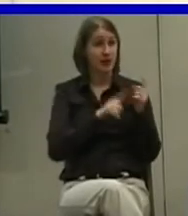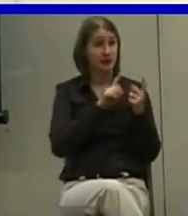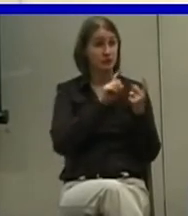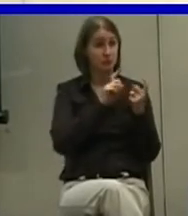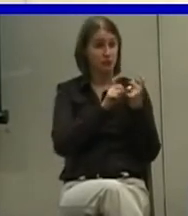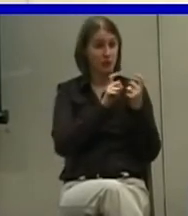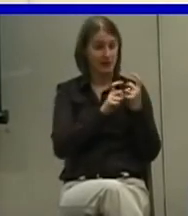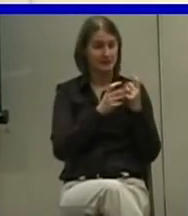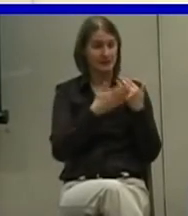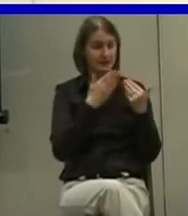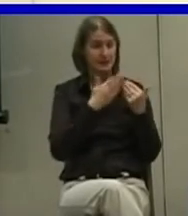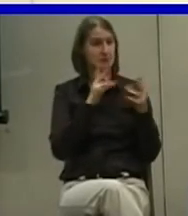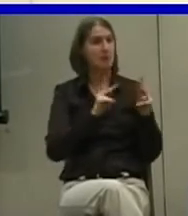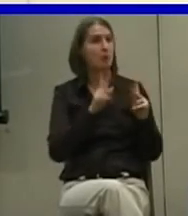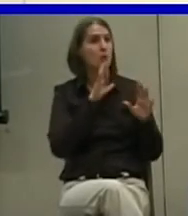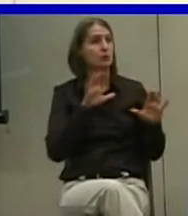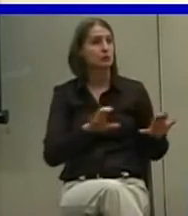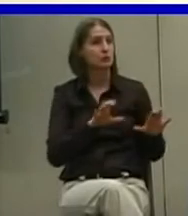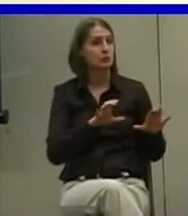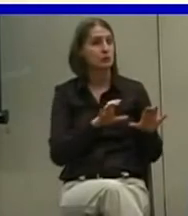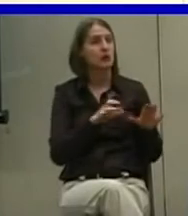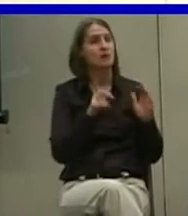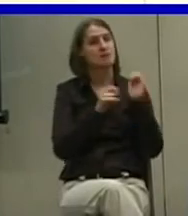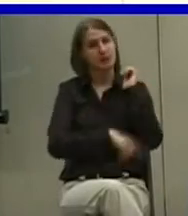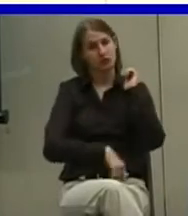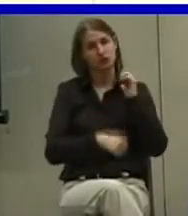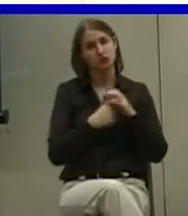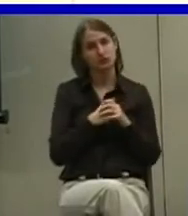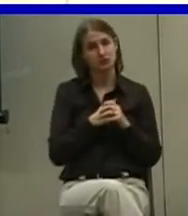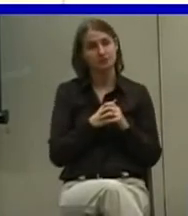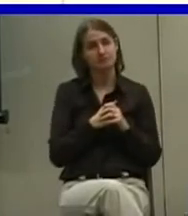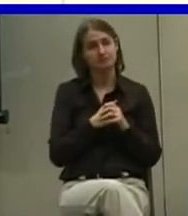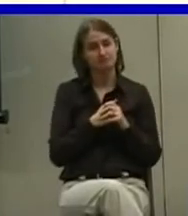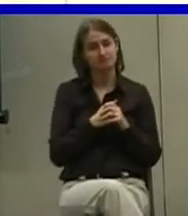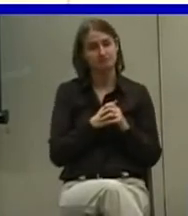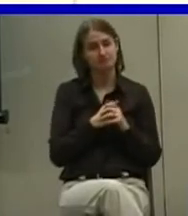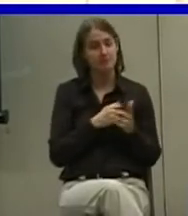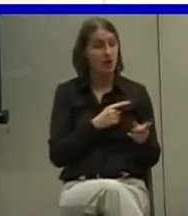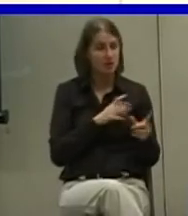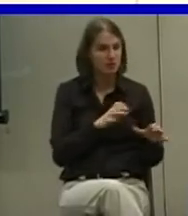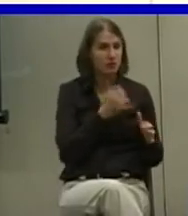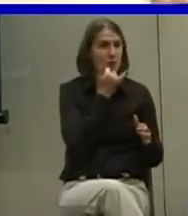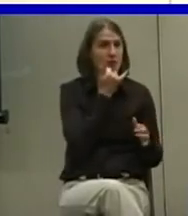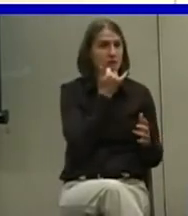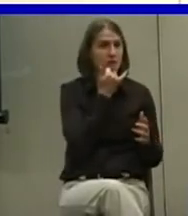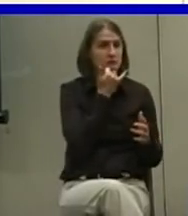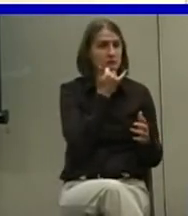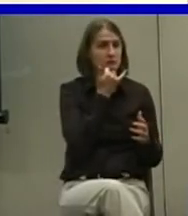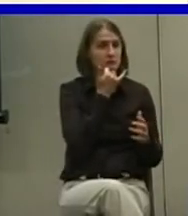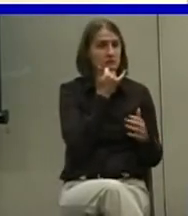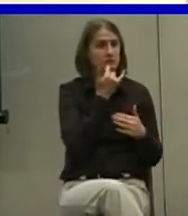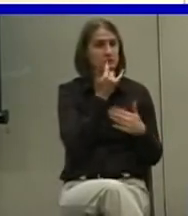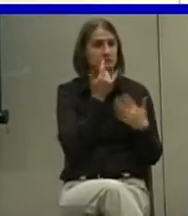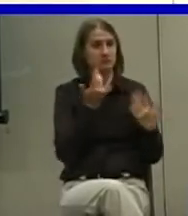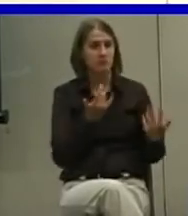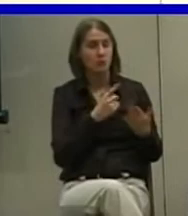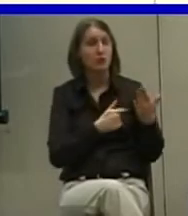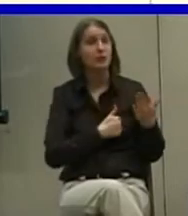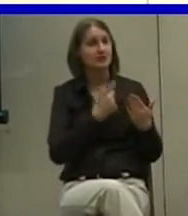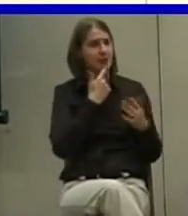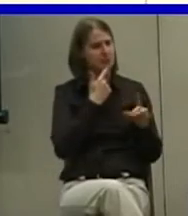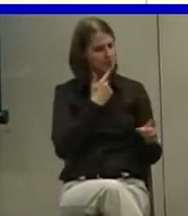then what do people do? Punish. Hey, the kid did it wrong. What do I say? Here's what was